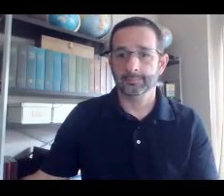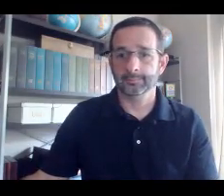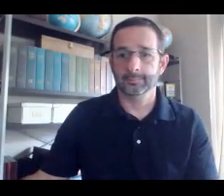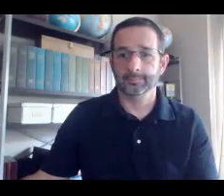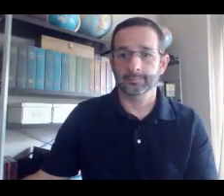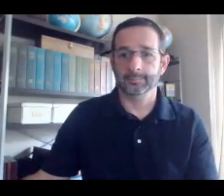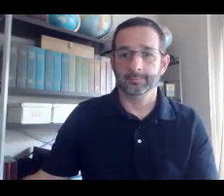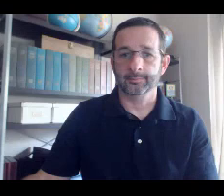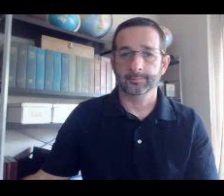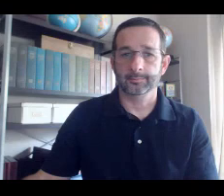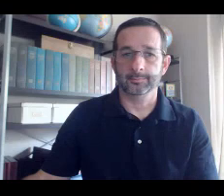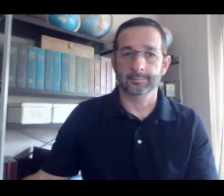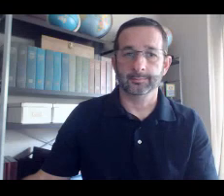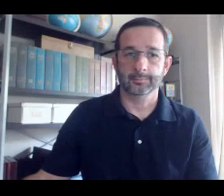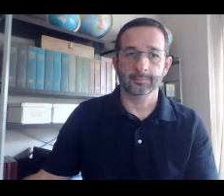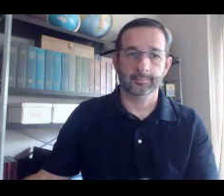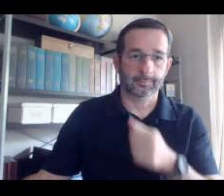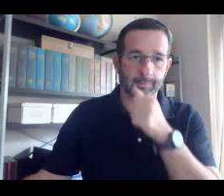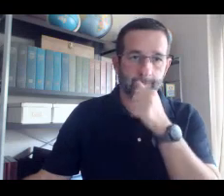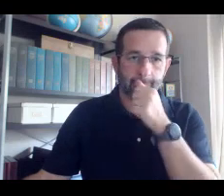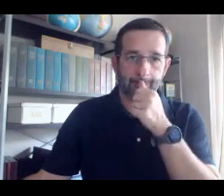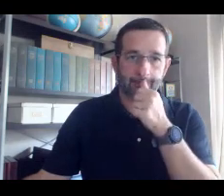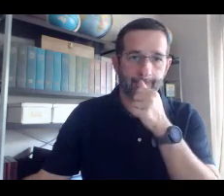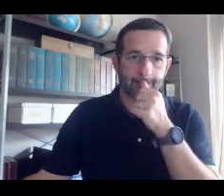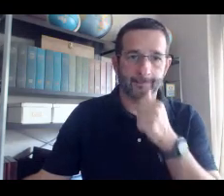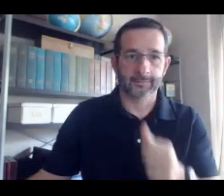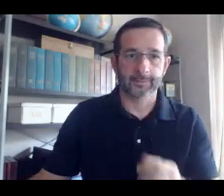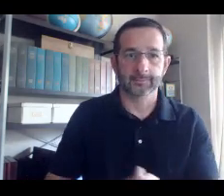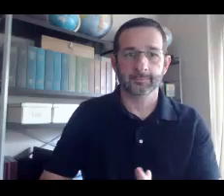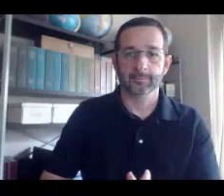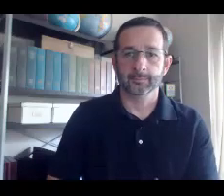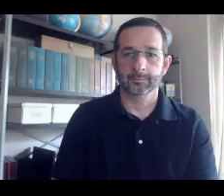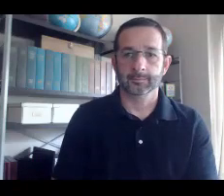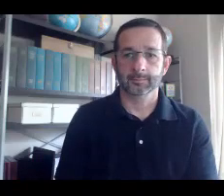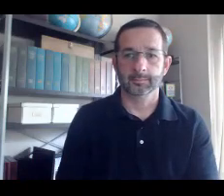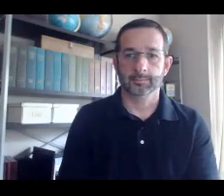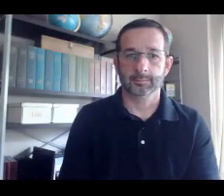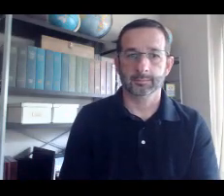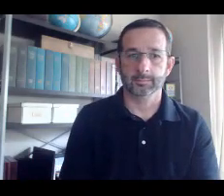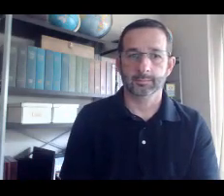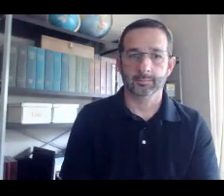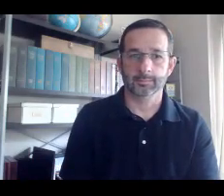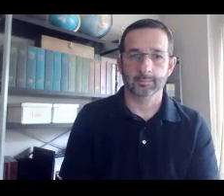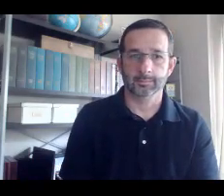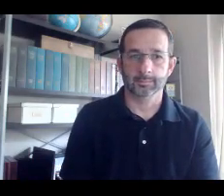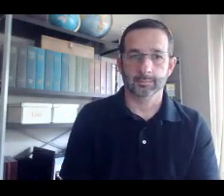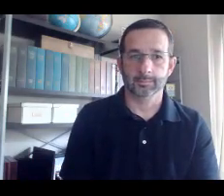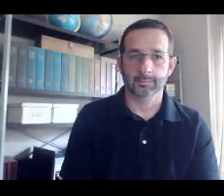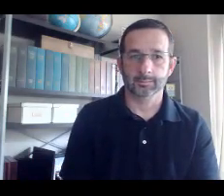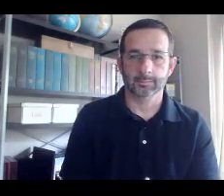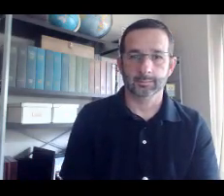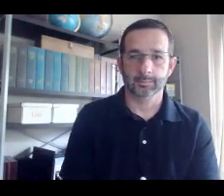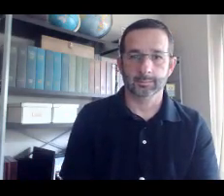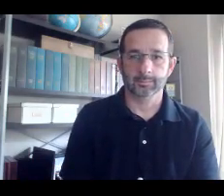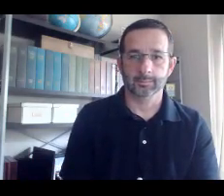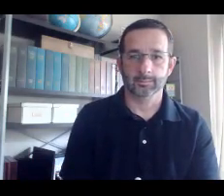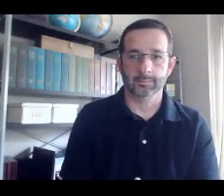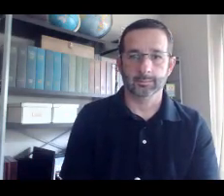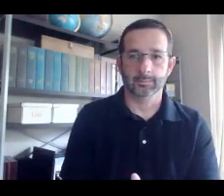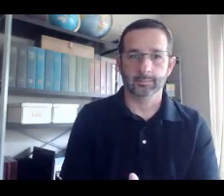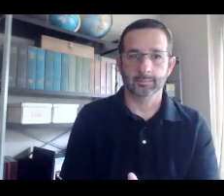Sure. If there's a loan change, it's really best for you to send it to us as soon as possible. In that way, we